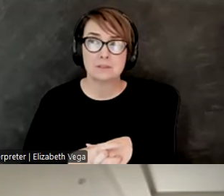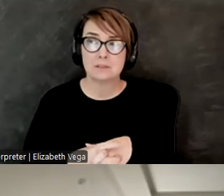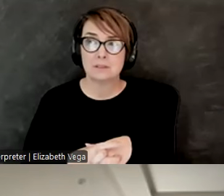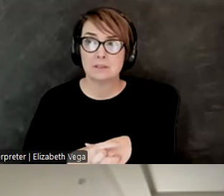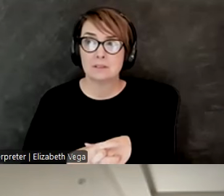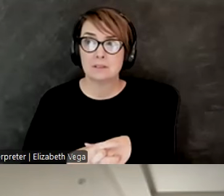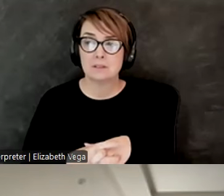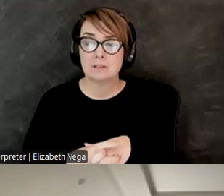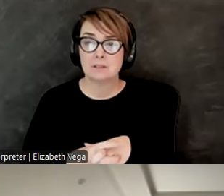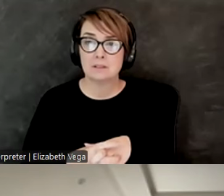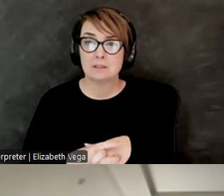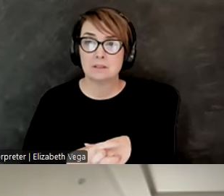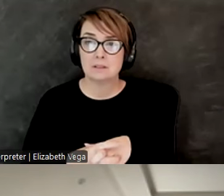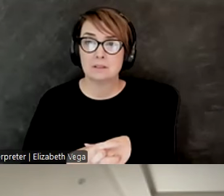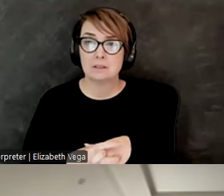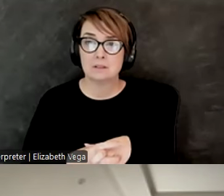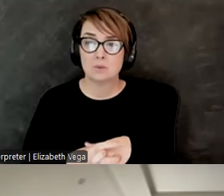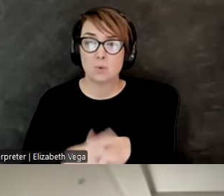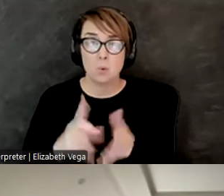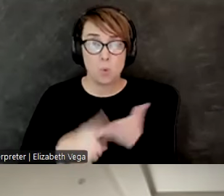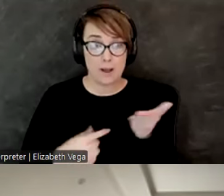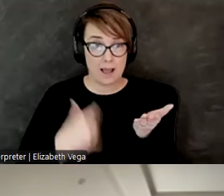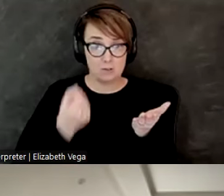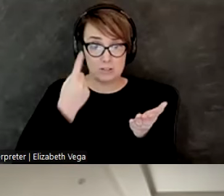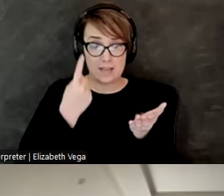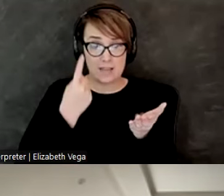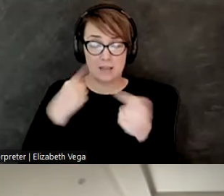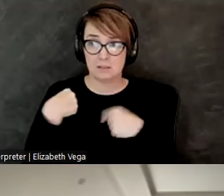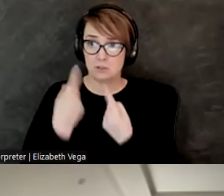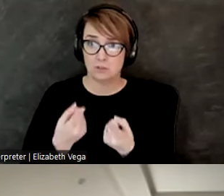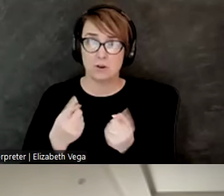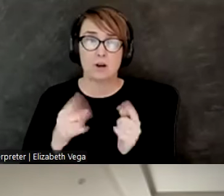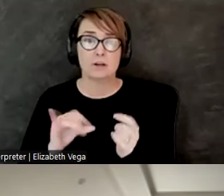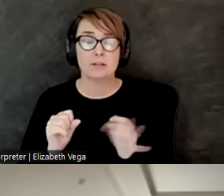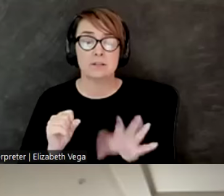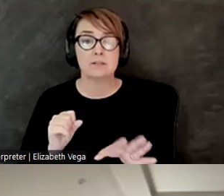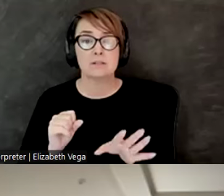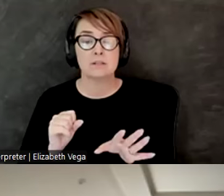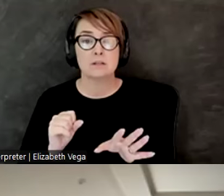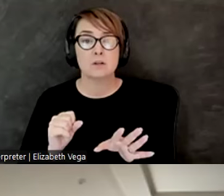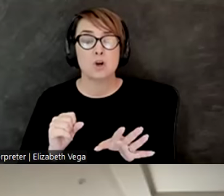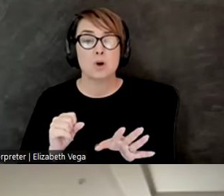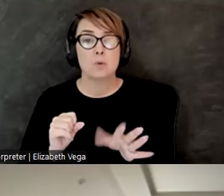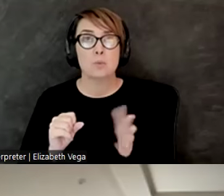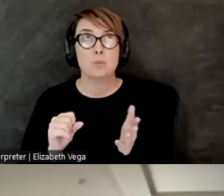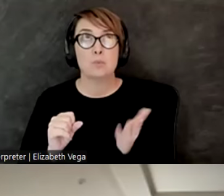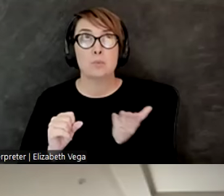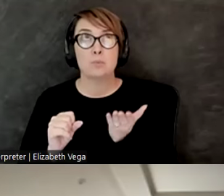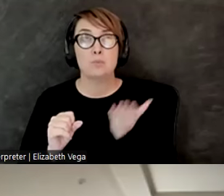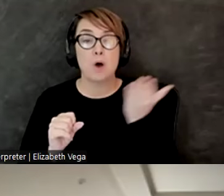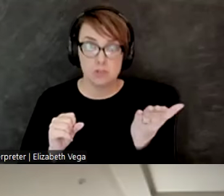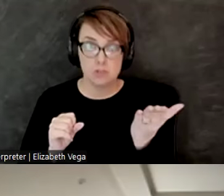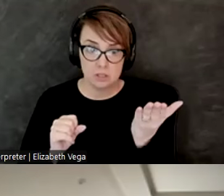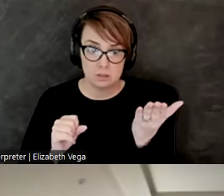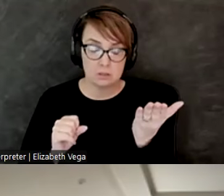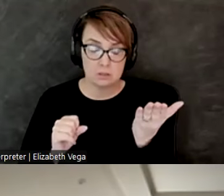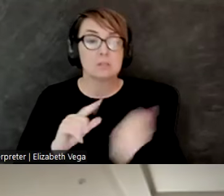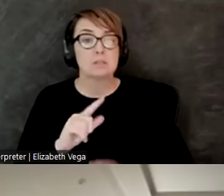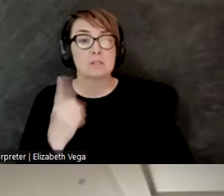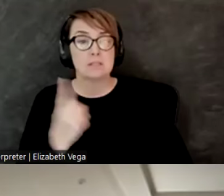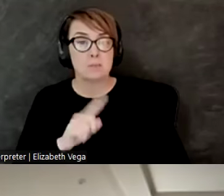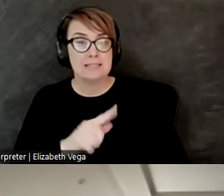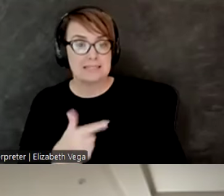What I've understood to be the case is that someone, and this is how it would go, motion, second the motion,